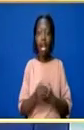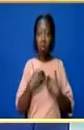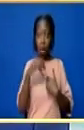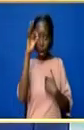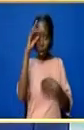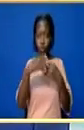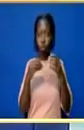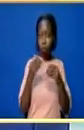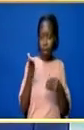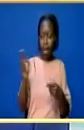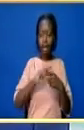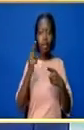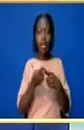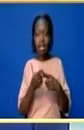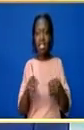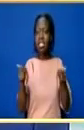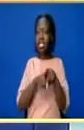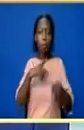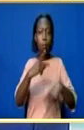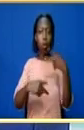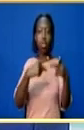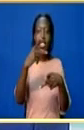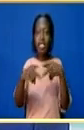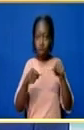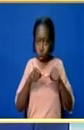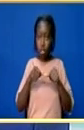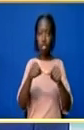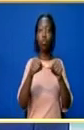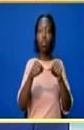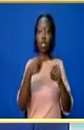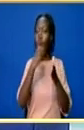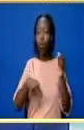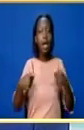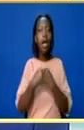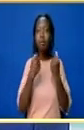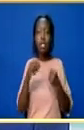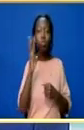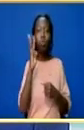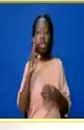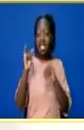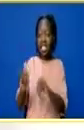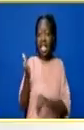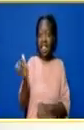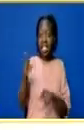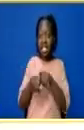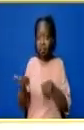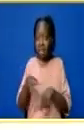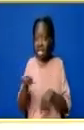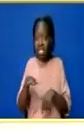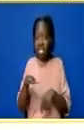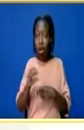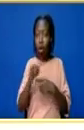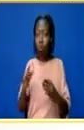Mm-hmm. The repeated process continues. What happens to that water? Will it stay there? Will it start piling